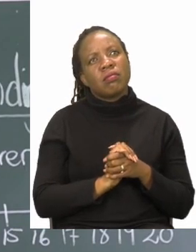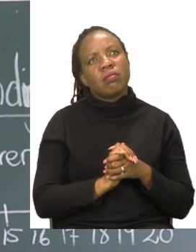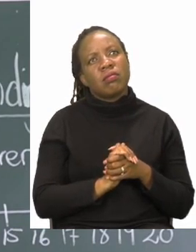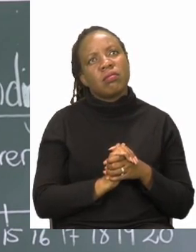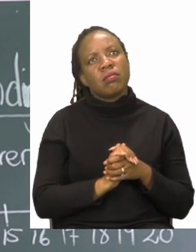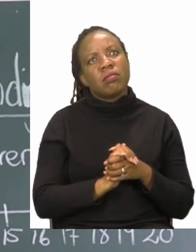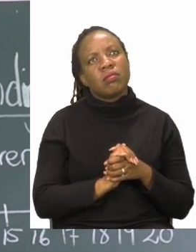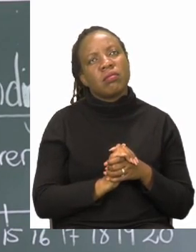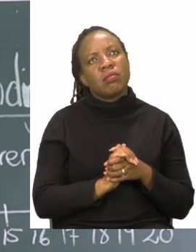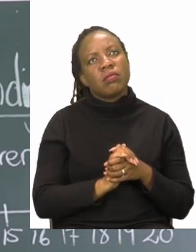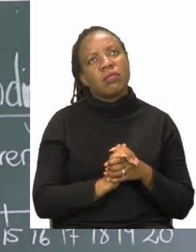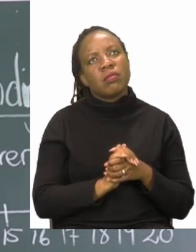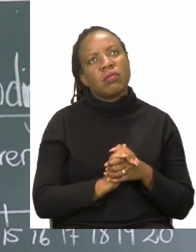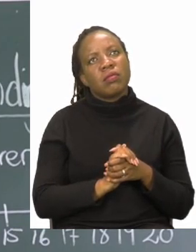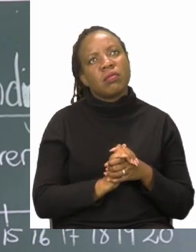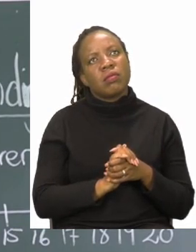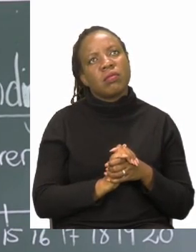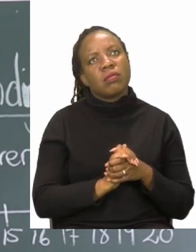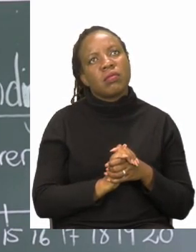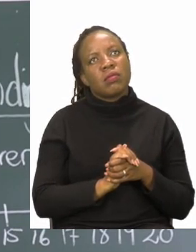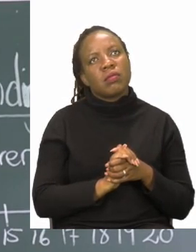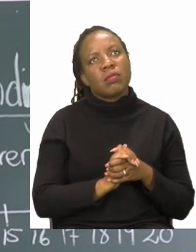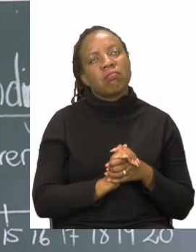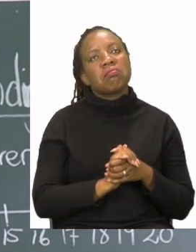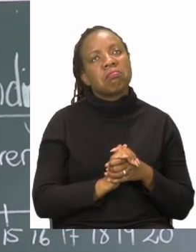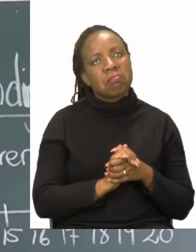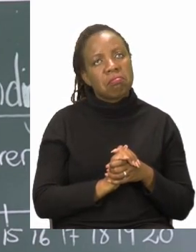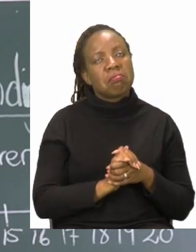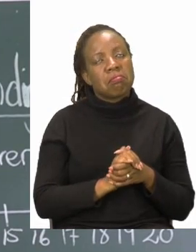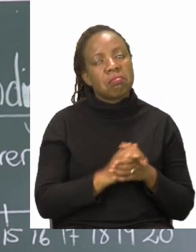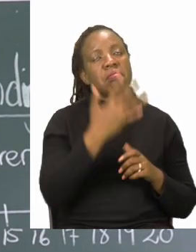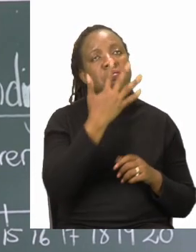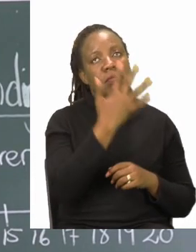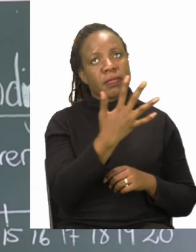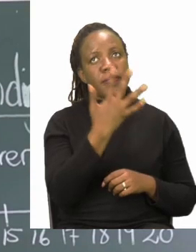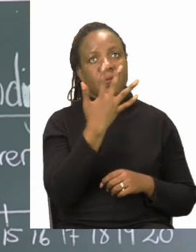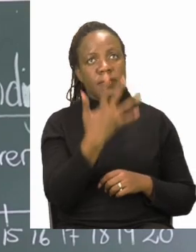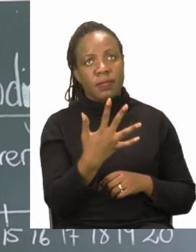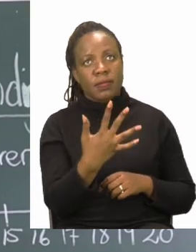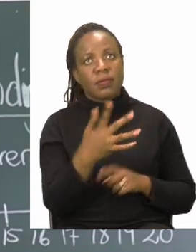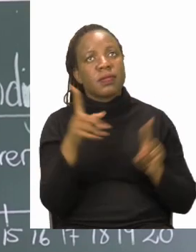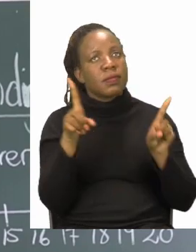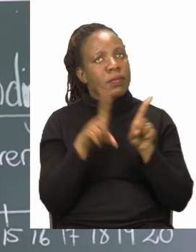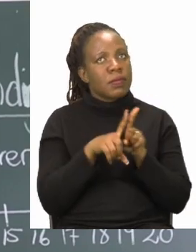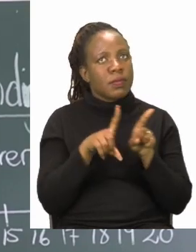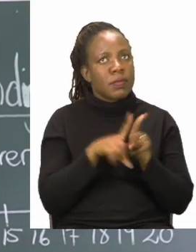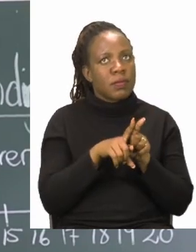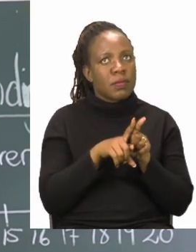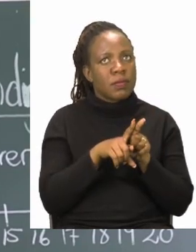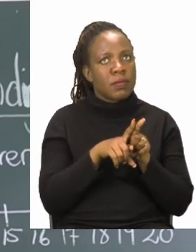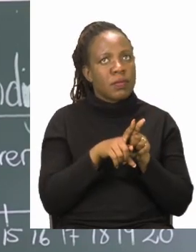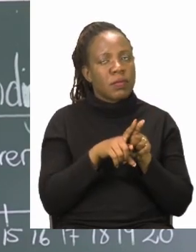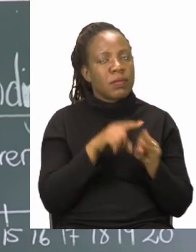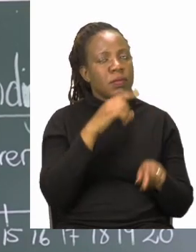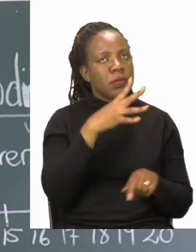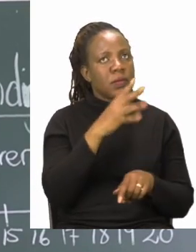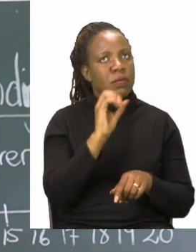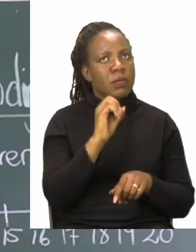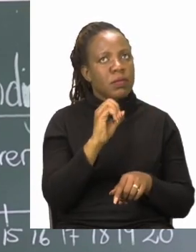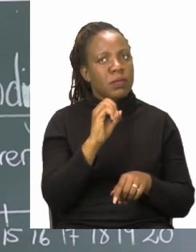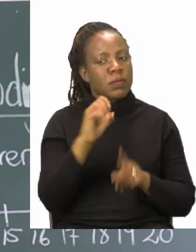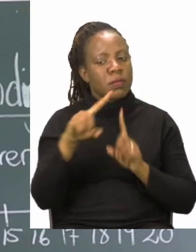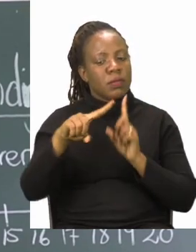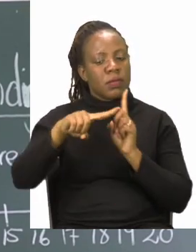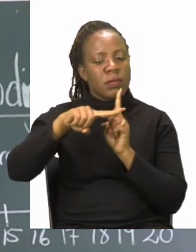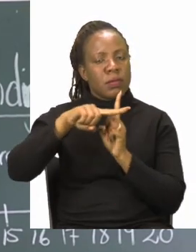you. So we have 55, so we say 50 plus